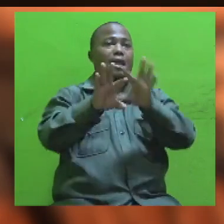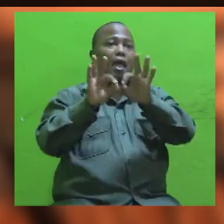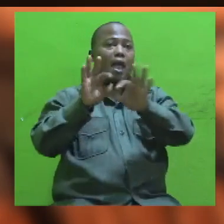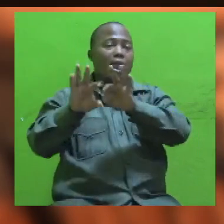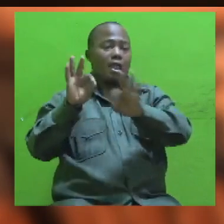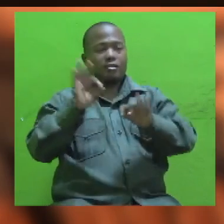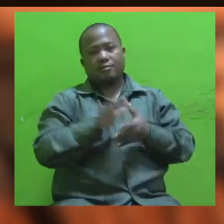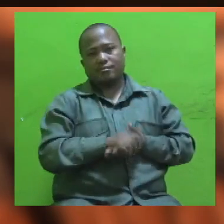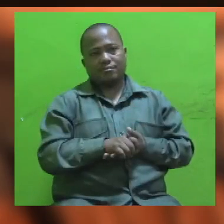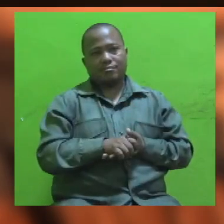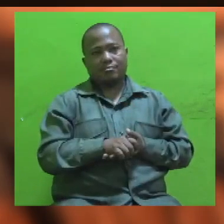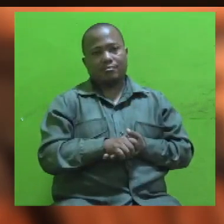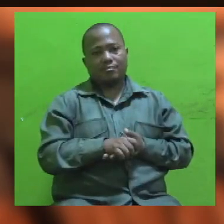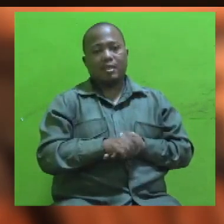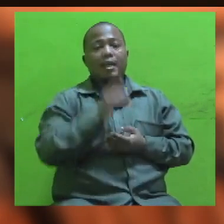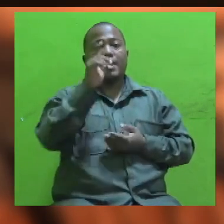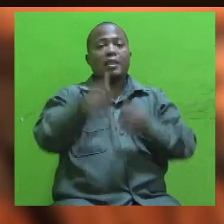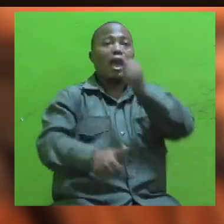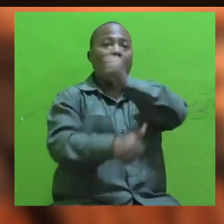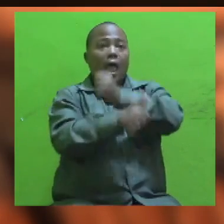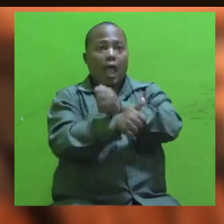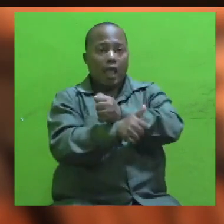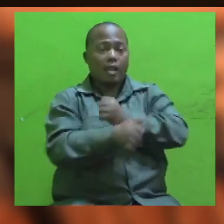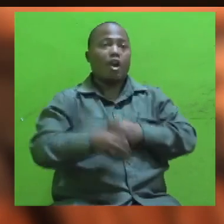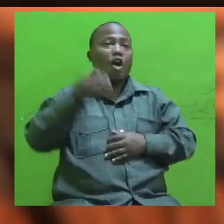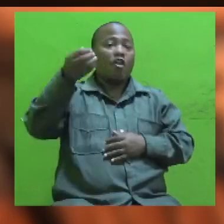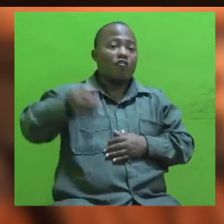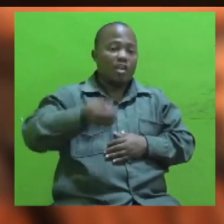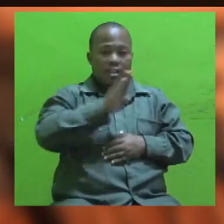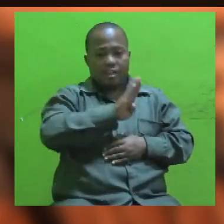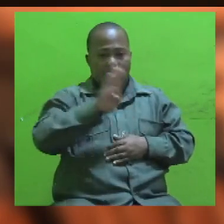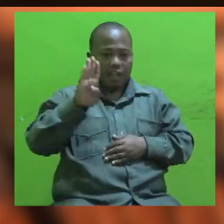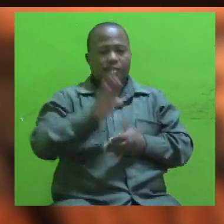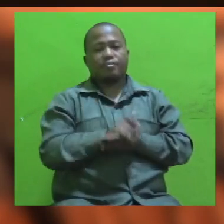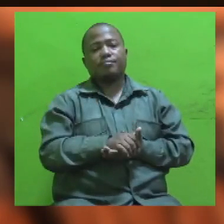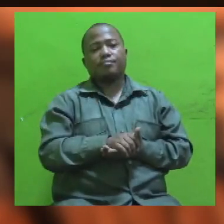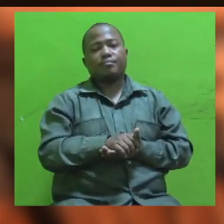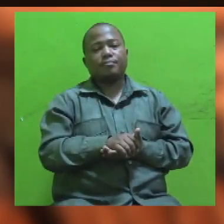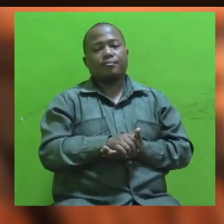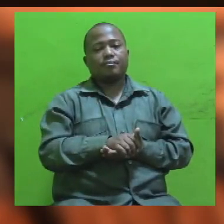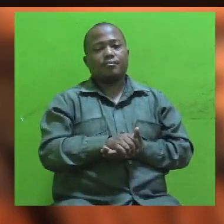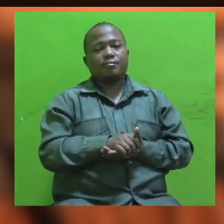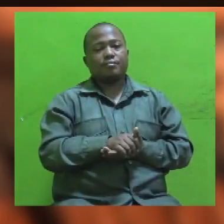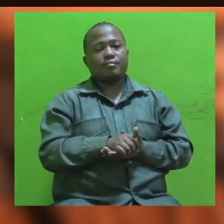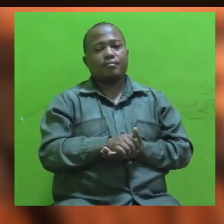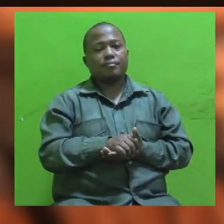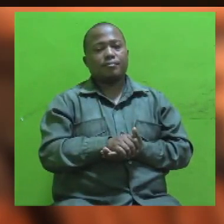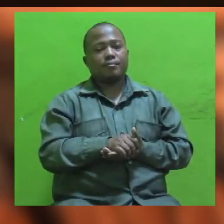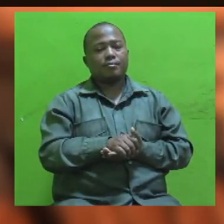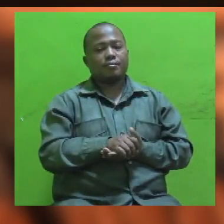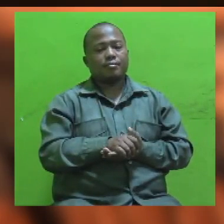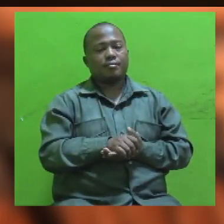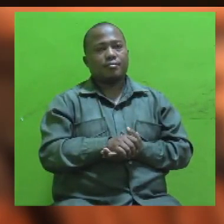the council. Their head is village chairperson. Also, the village person is the head of the village